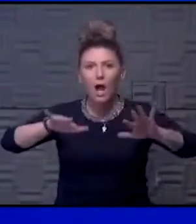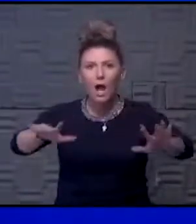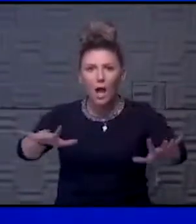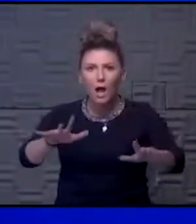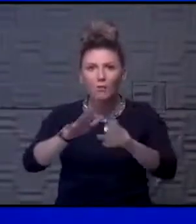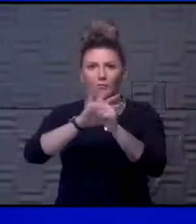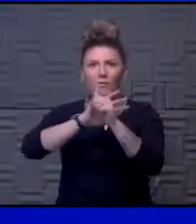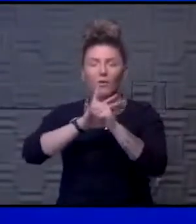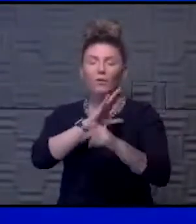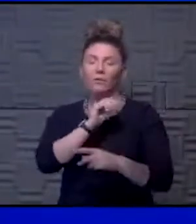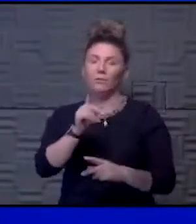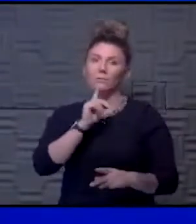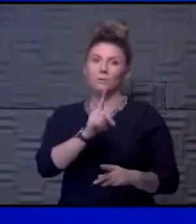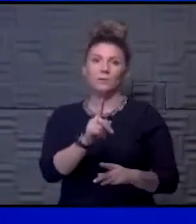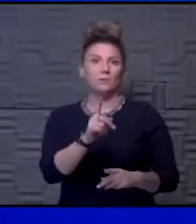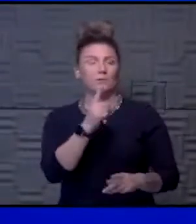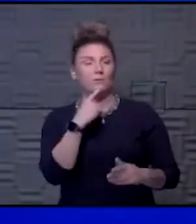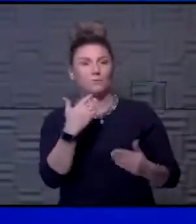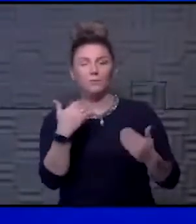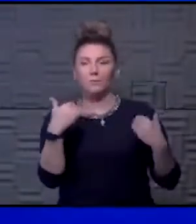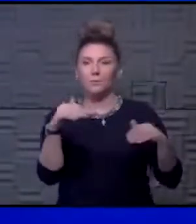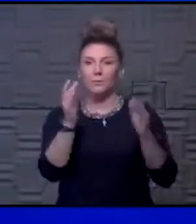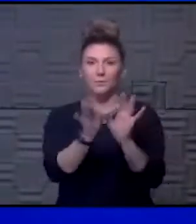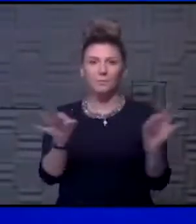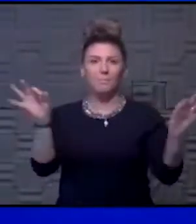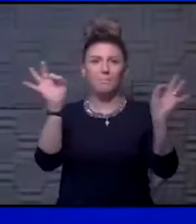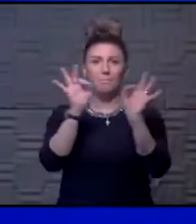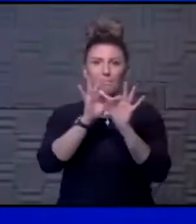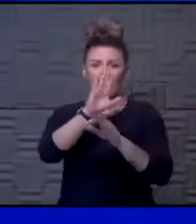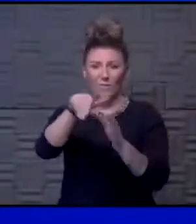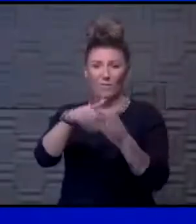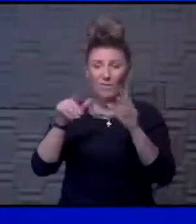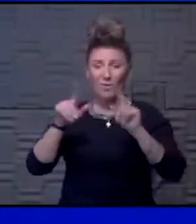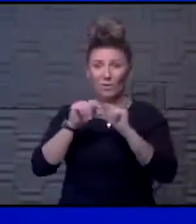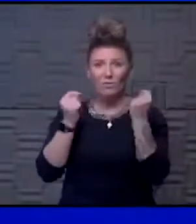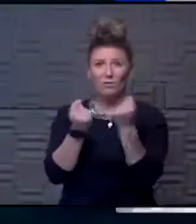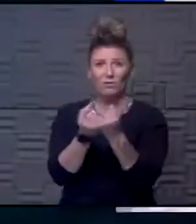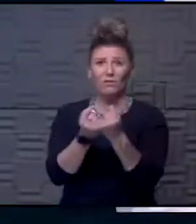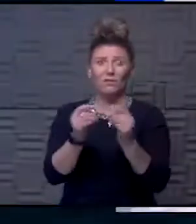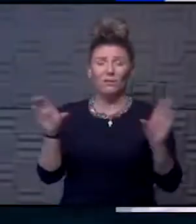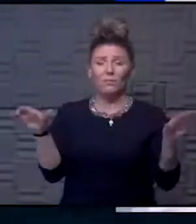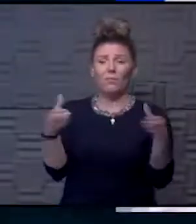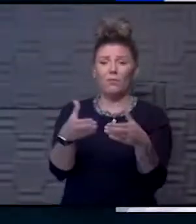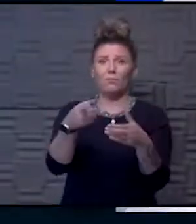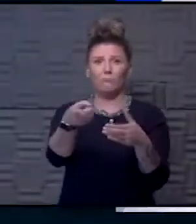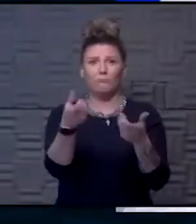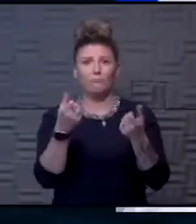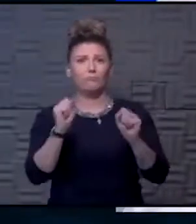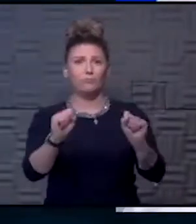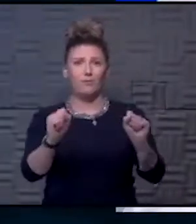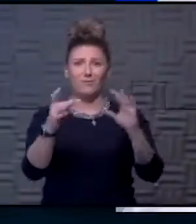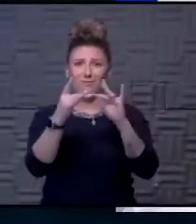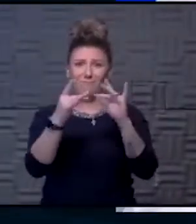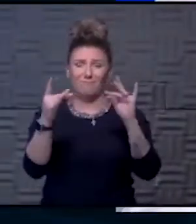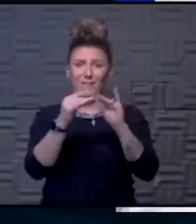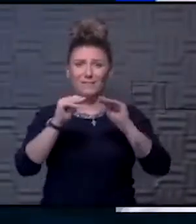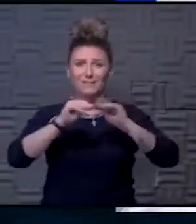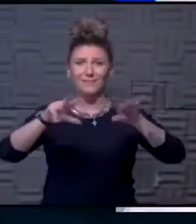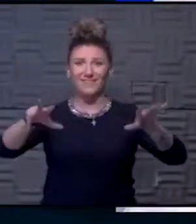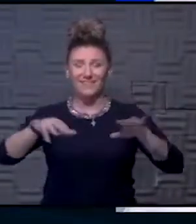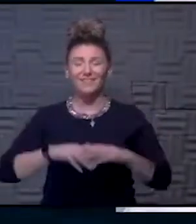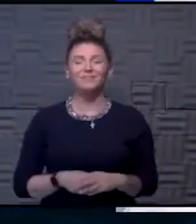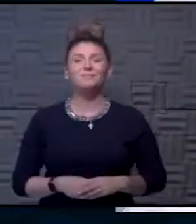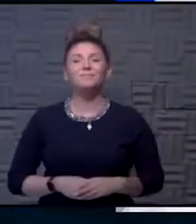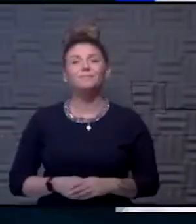order for you and your team, really the entire RadX Up team, as you're trying to get the messaging out. One other thing